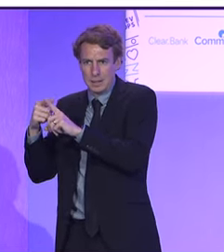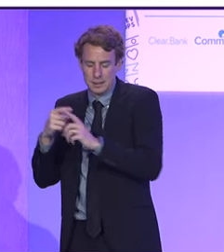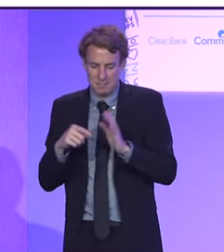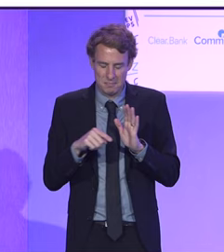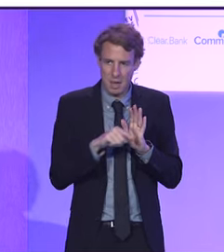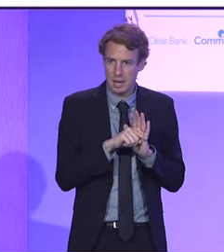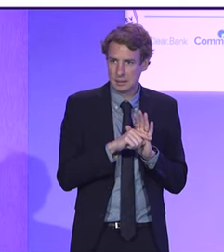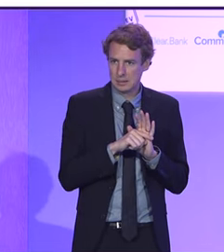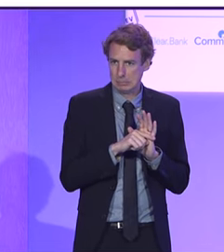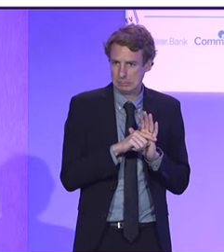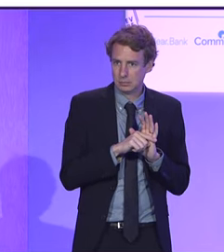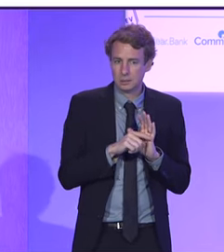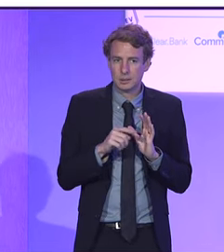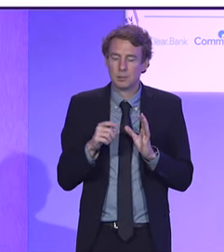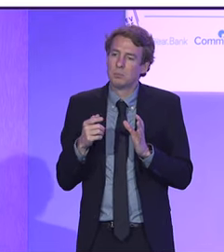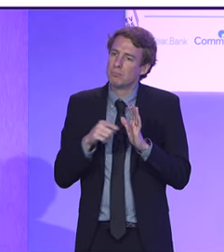feedback loop.